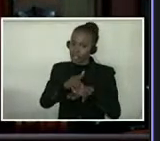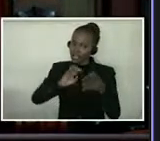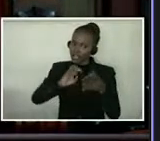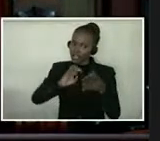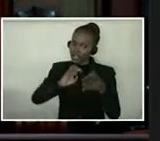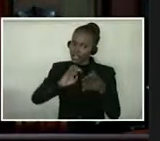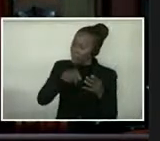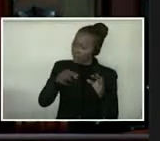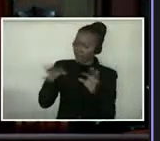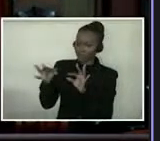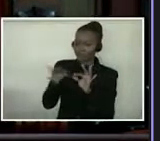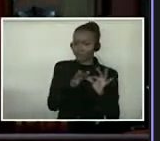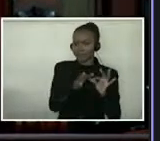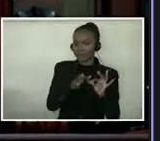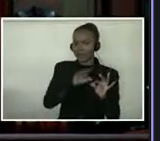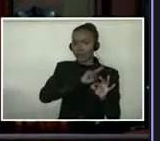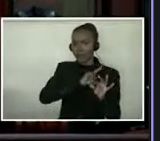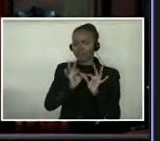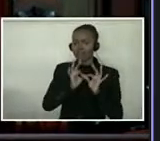exists